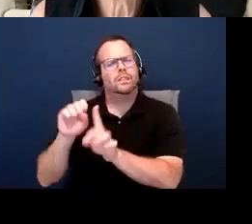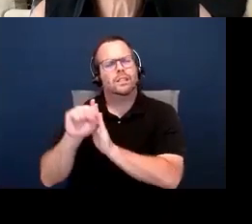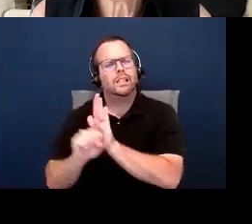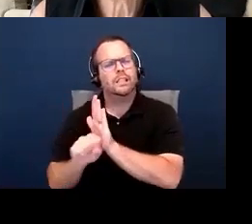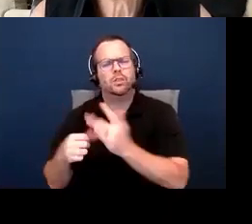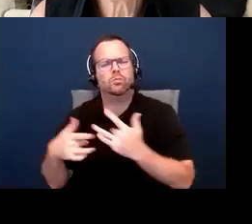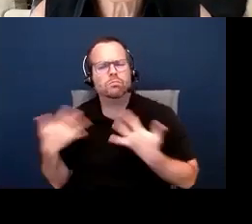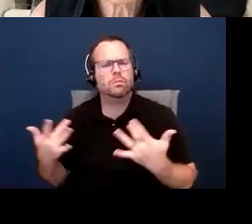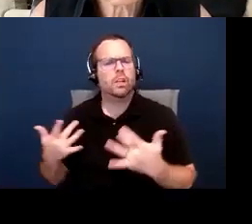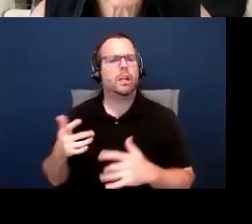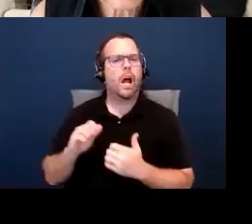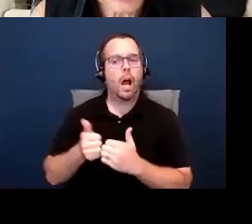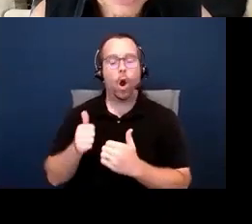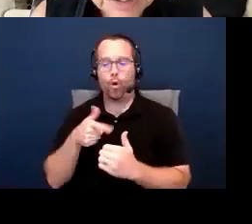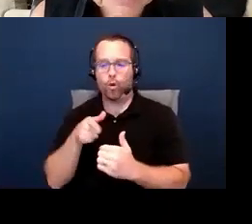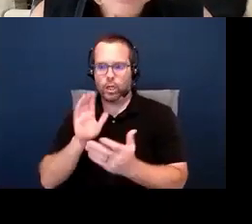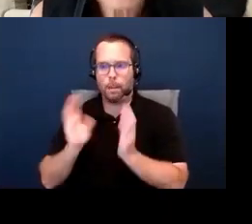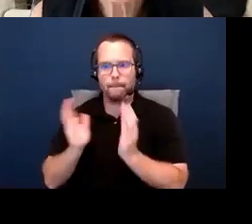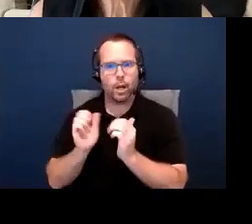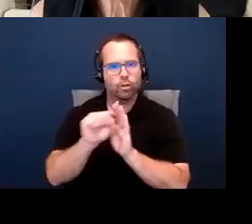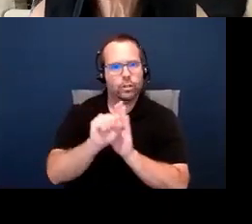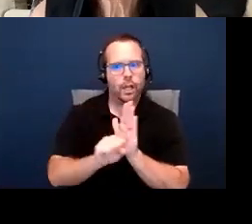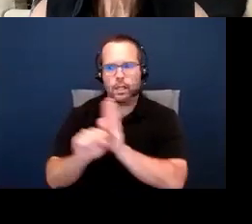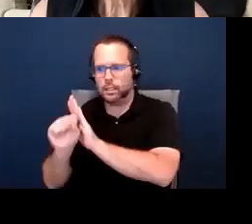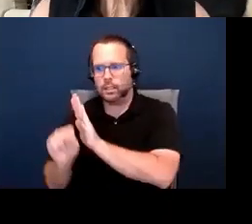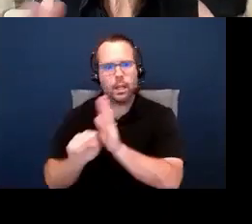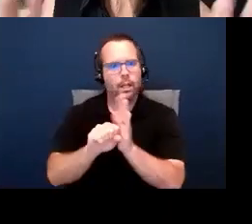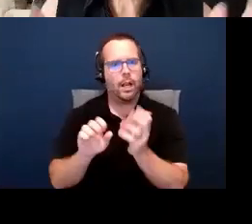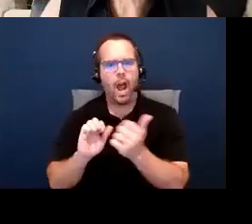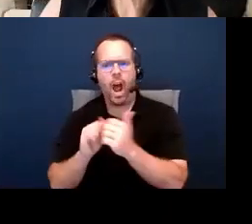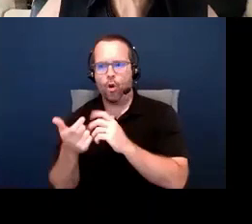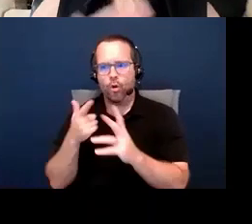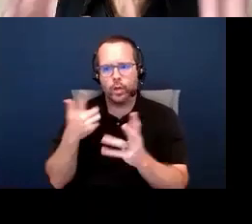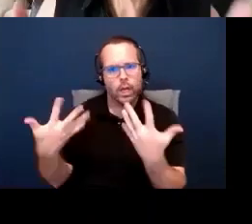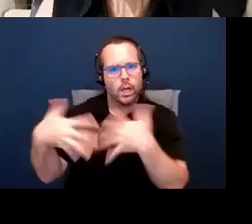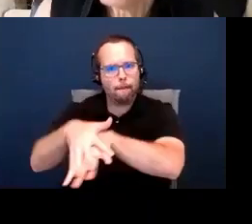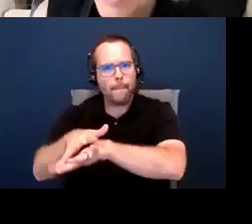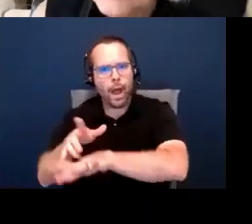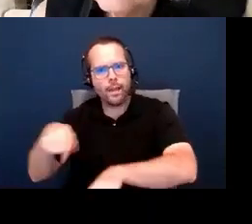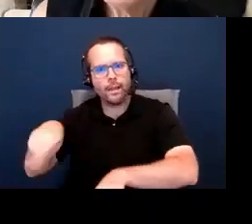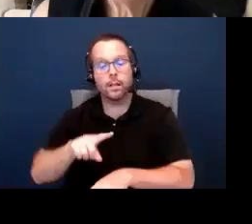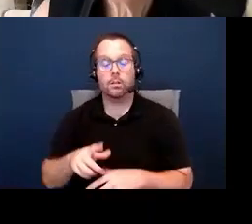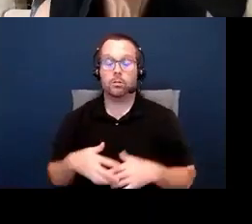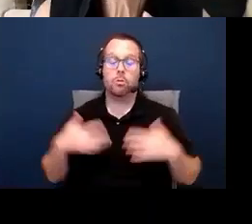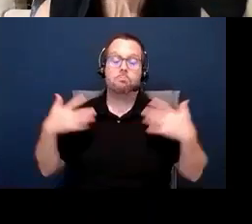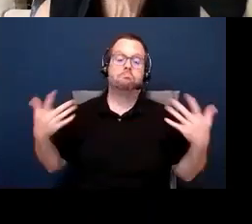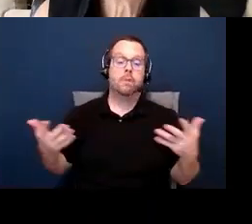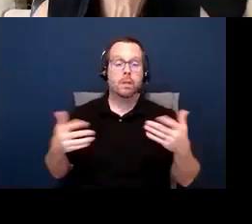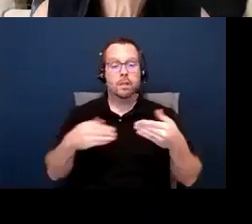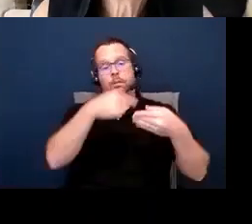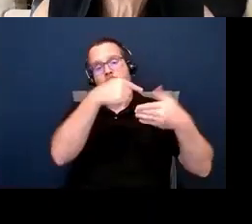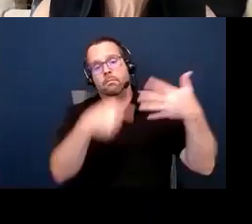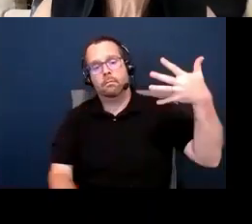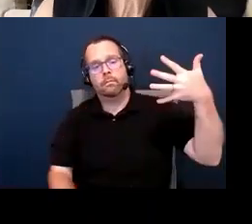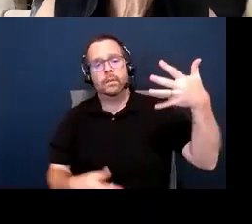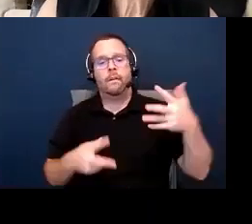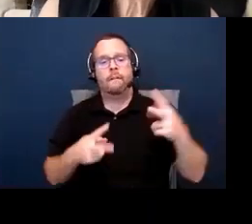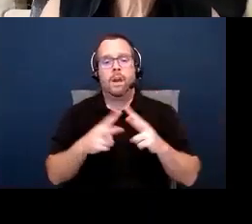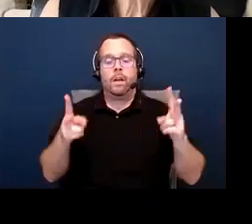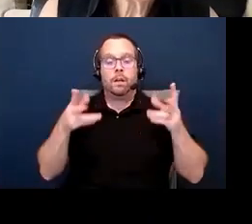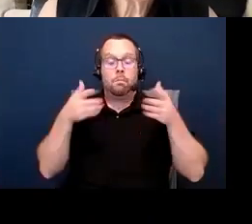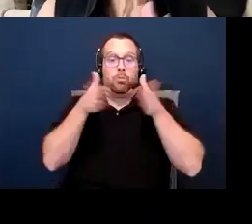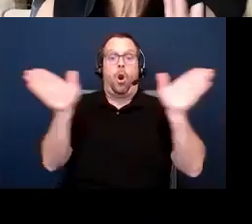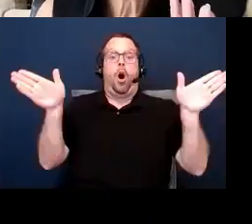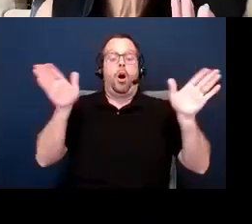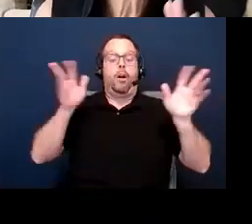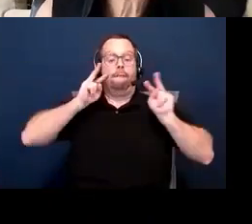at in combination with each other. So that's kind of a very broad view. The